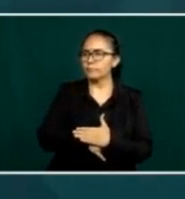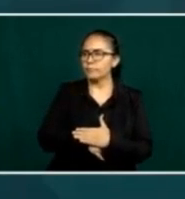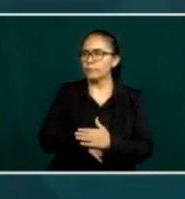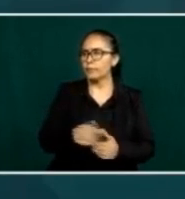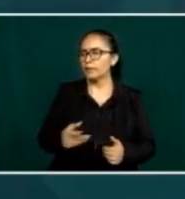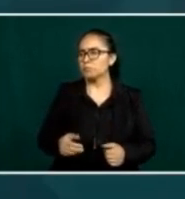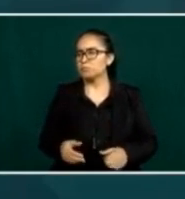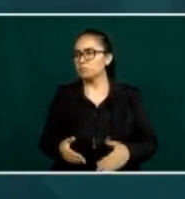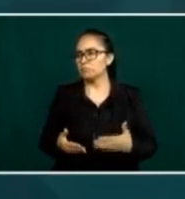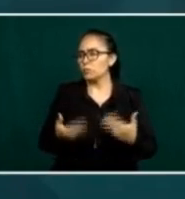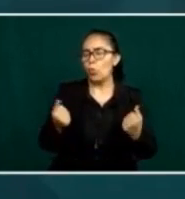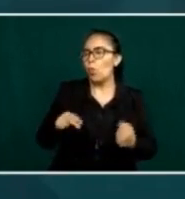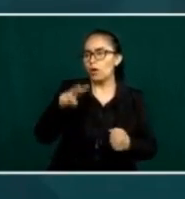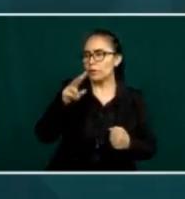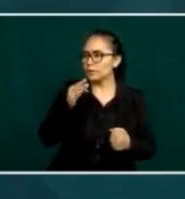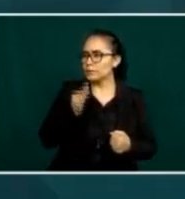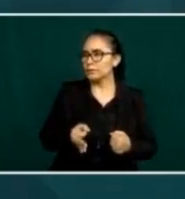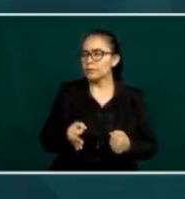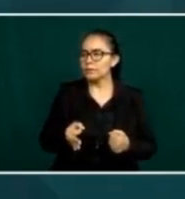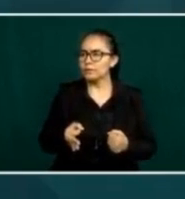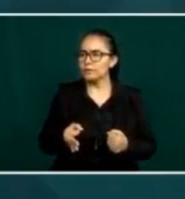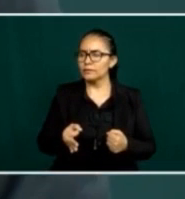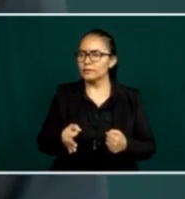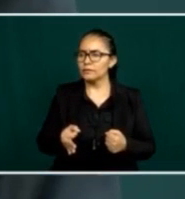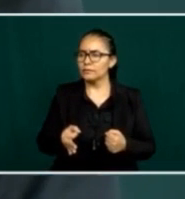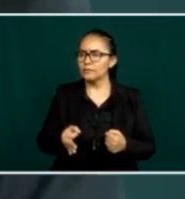So they still have not